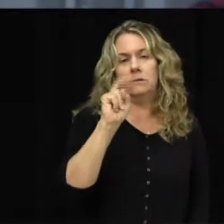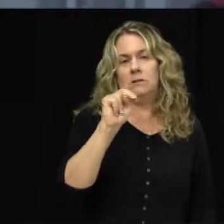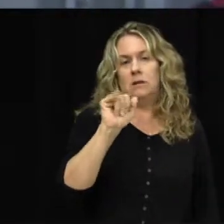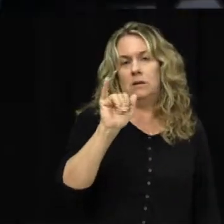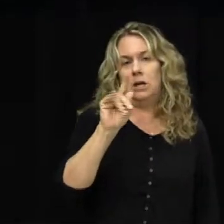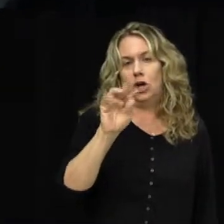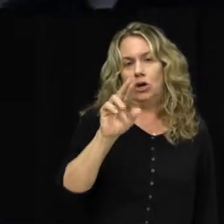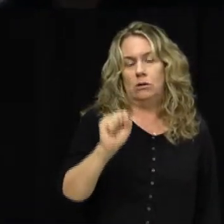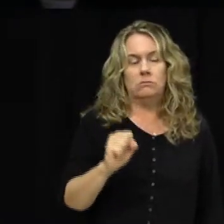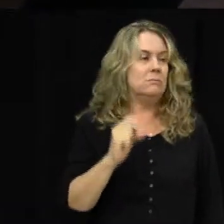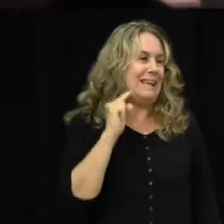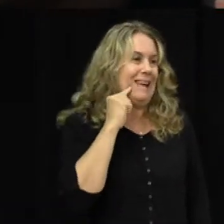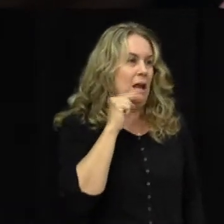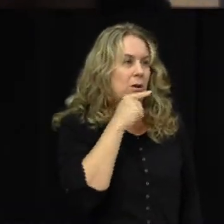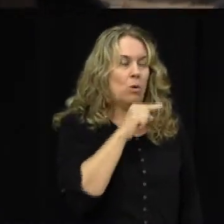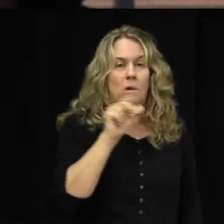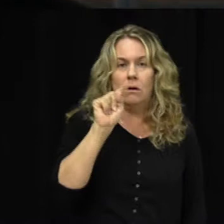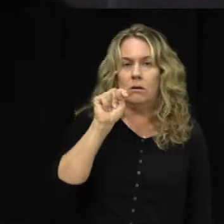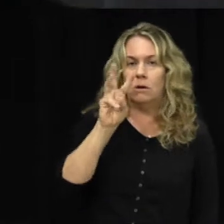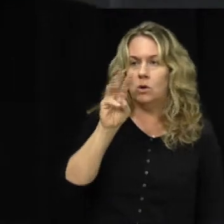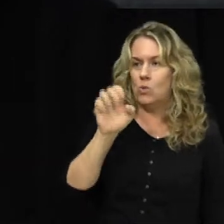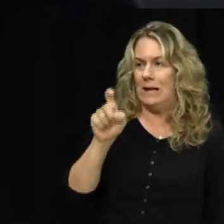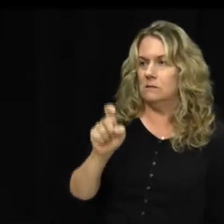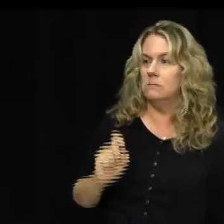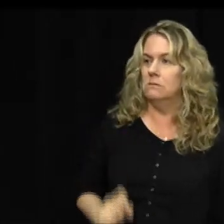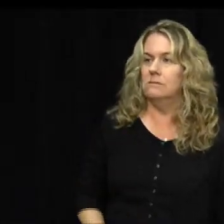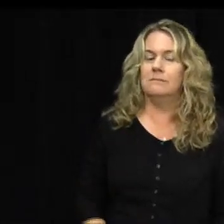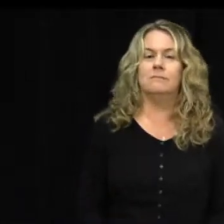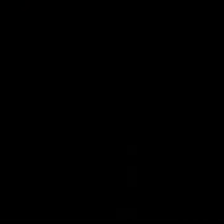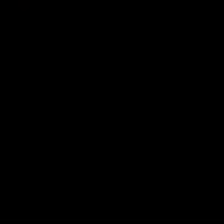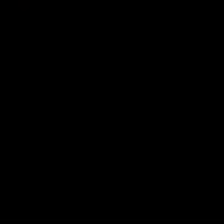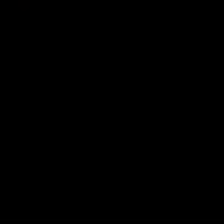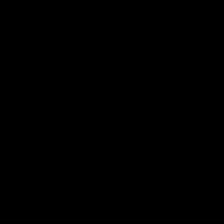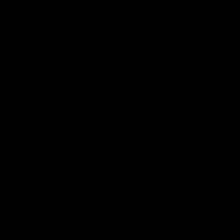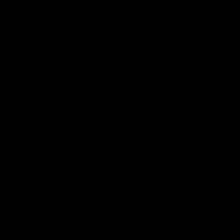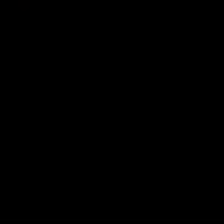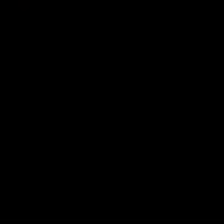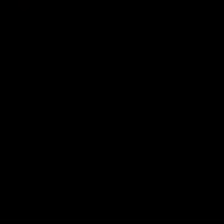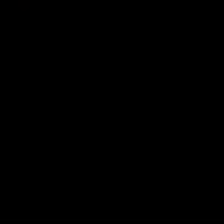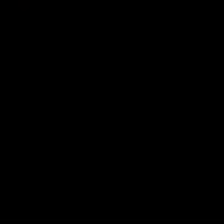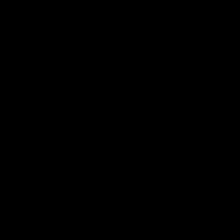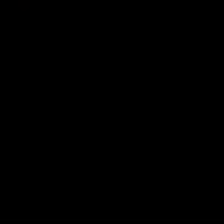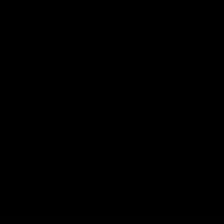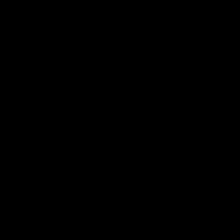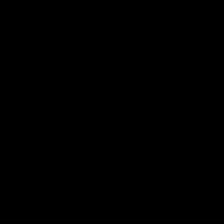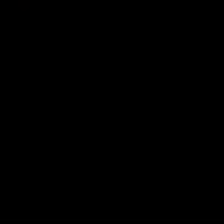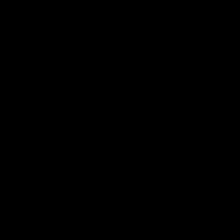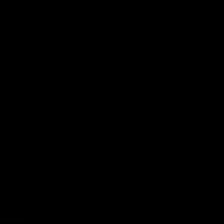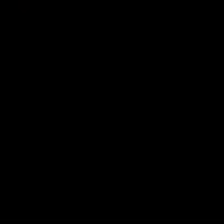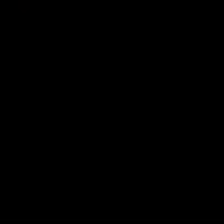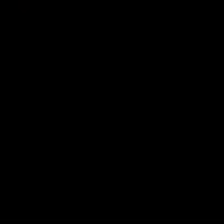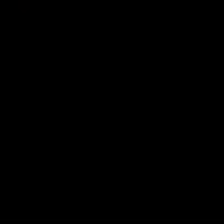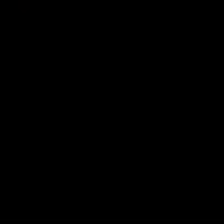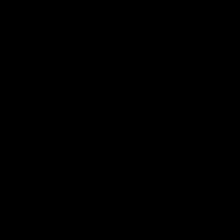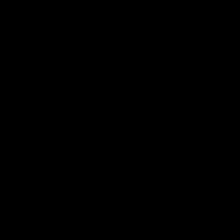Snickers. Candy corn. Twix.